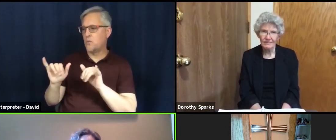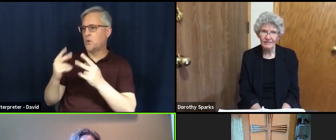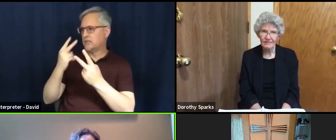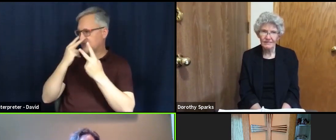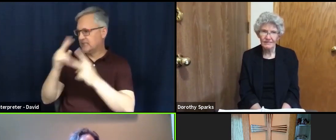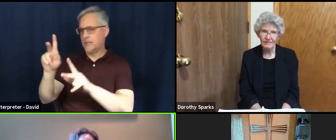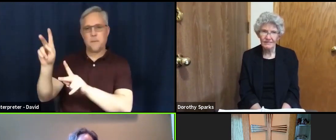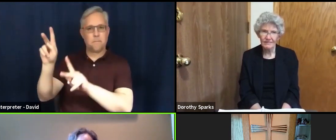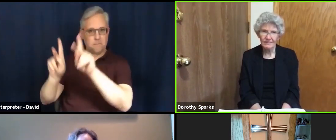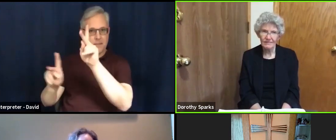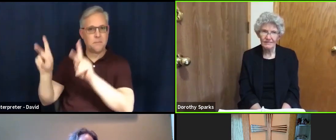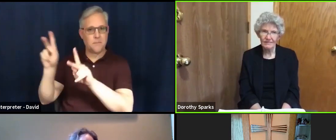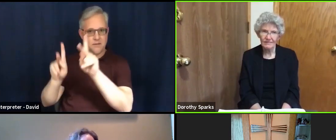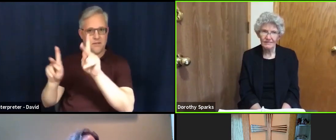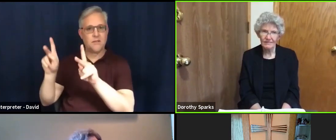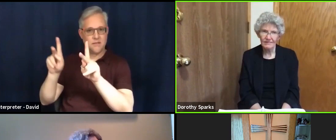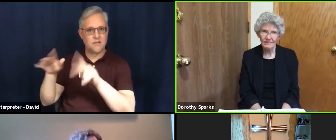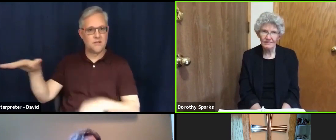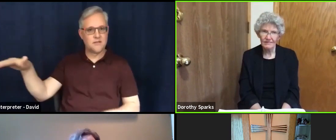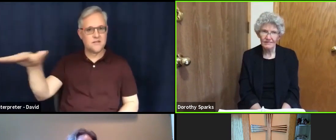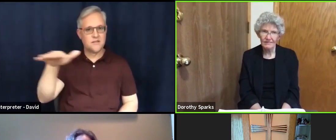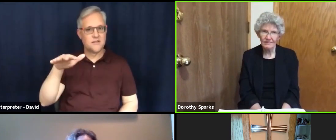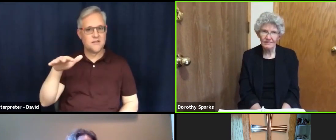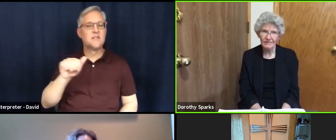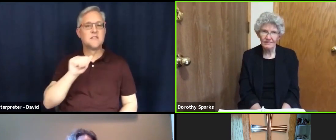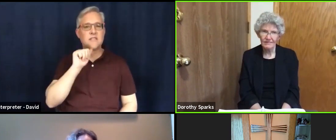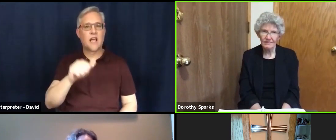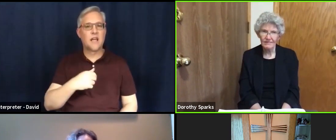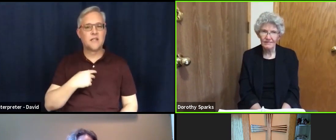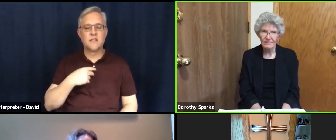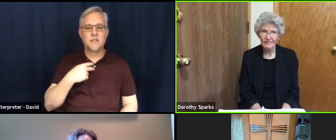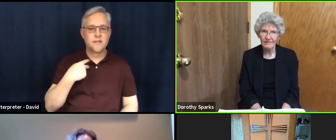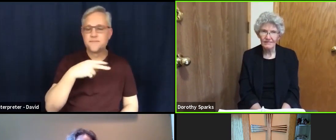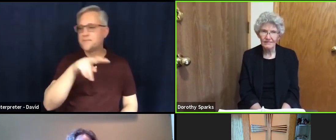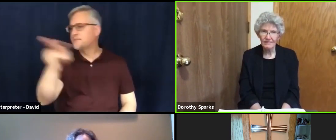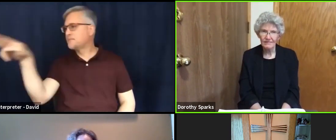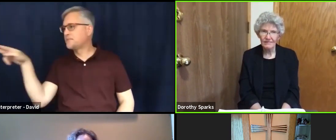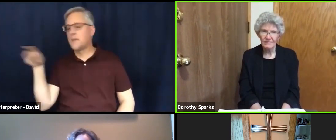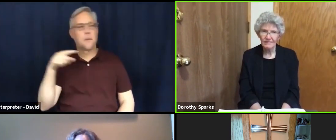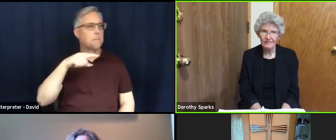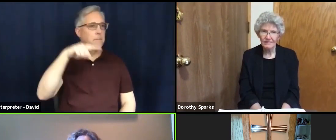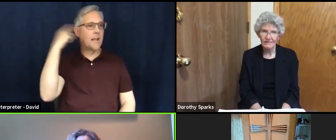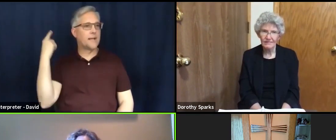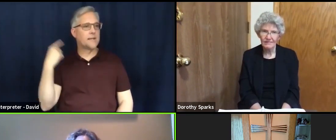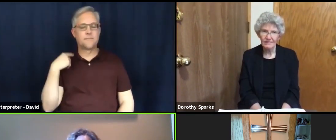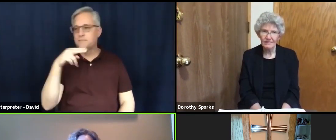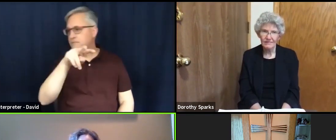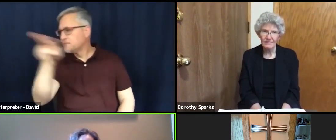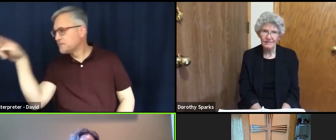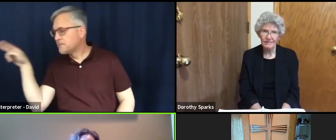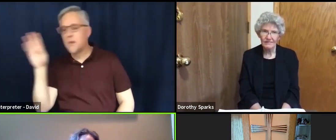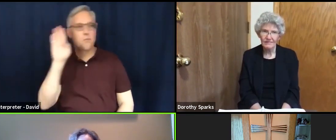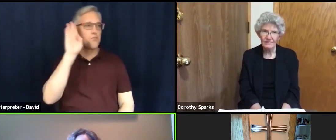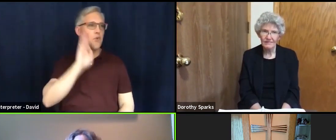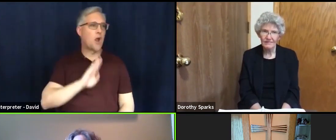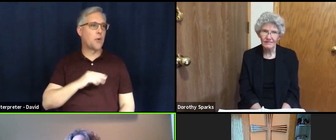not just black and brown and lazy